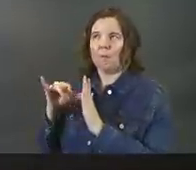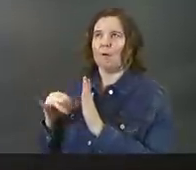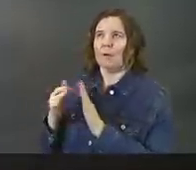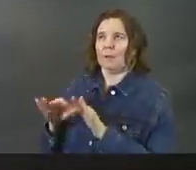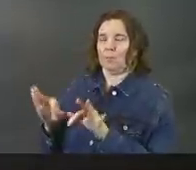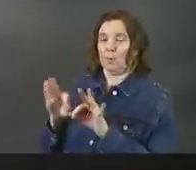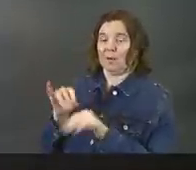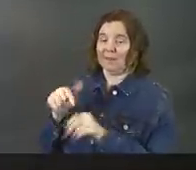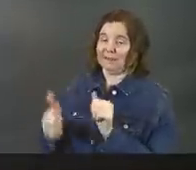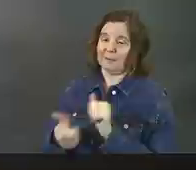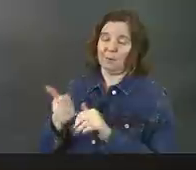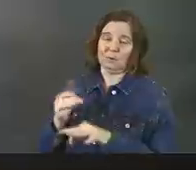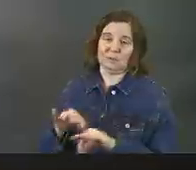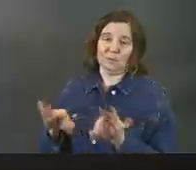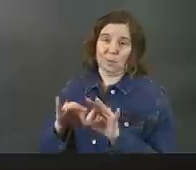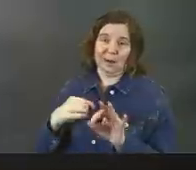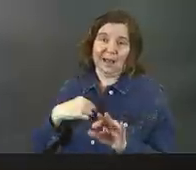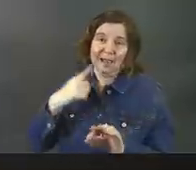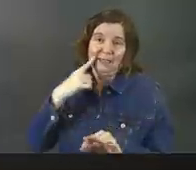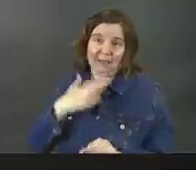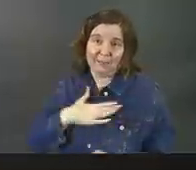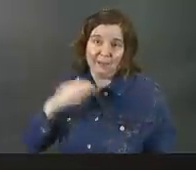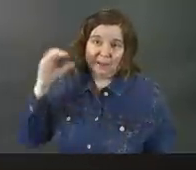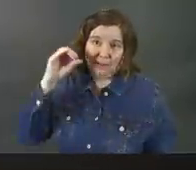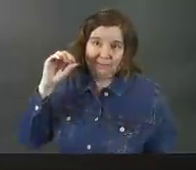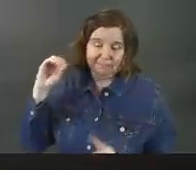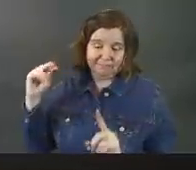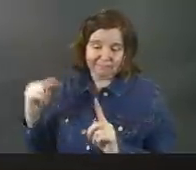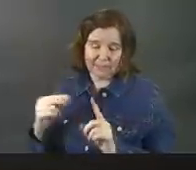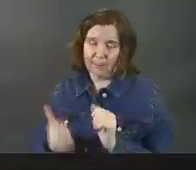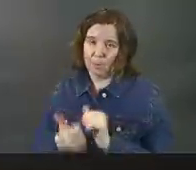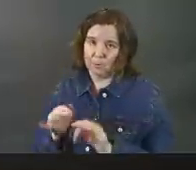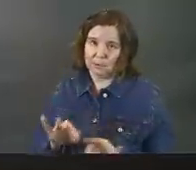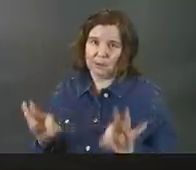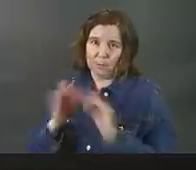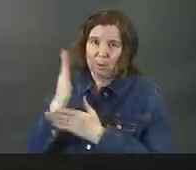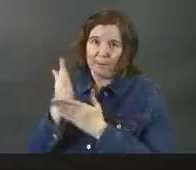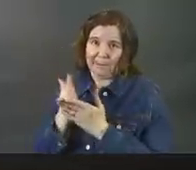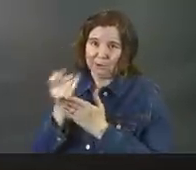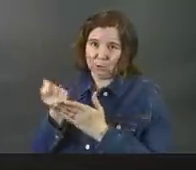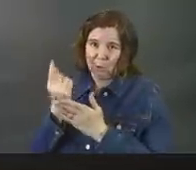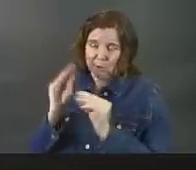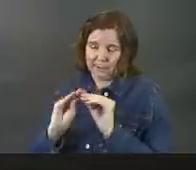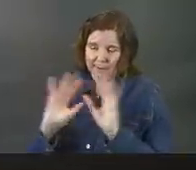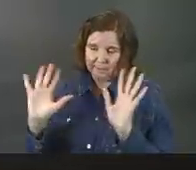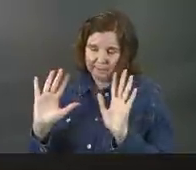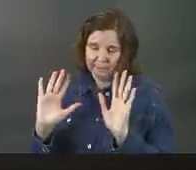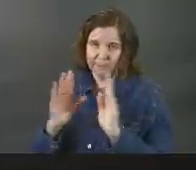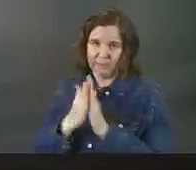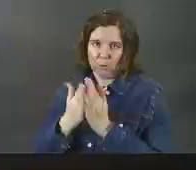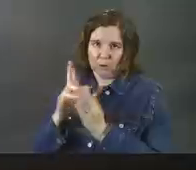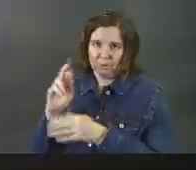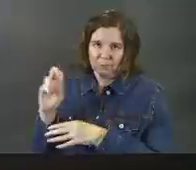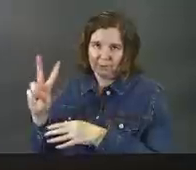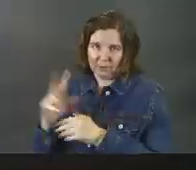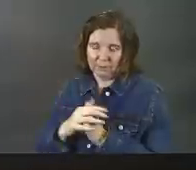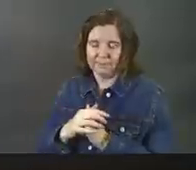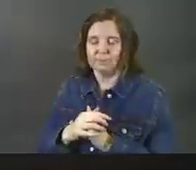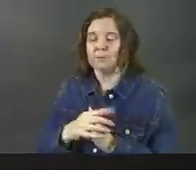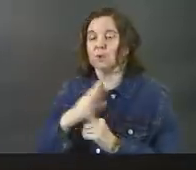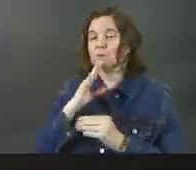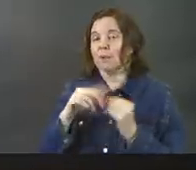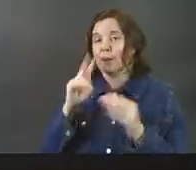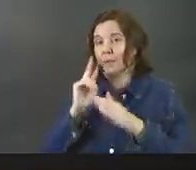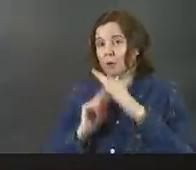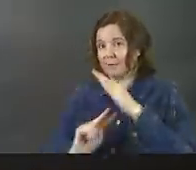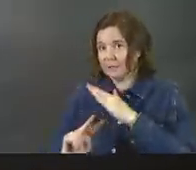And this is probably the most important, I think, in my point of view, this is the most important piece to understand the book of Revelation. So we're talking